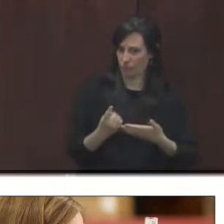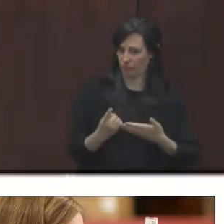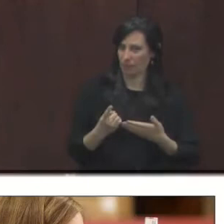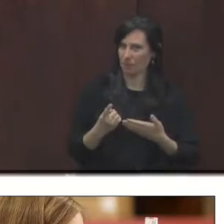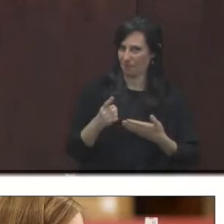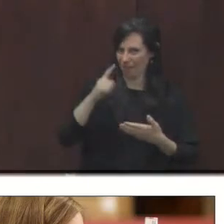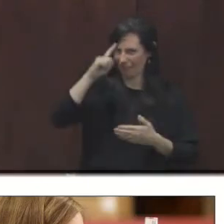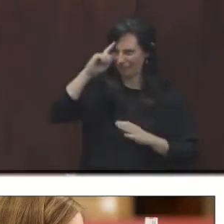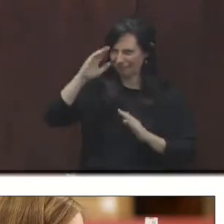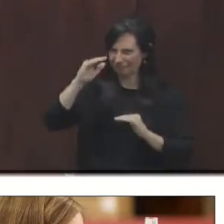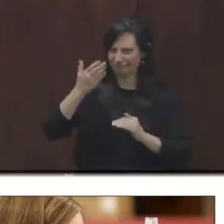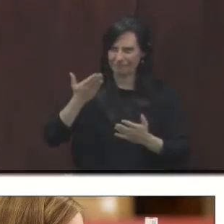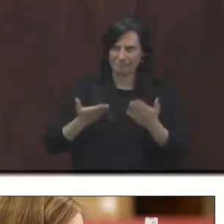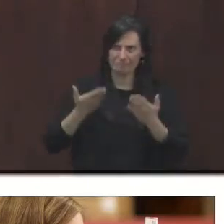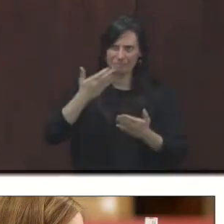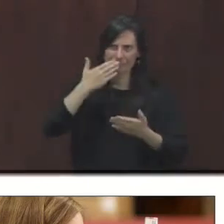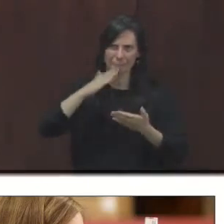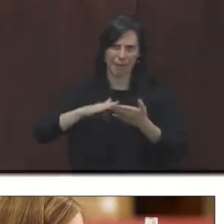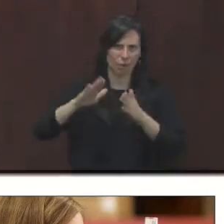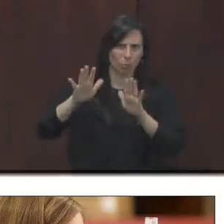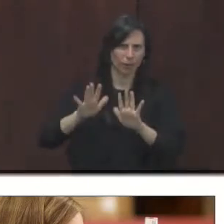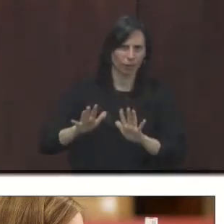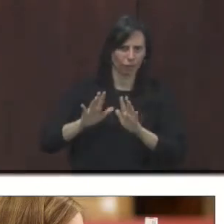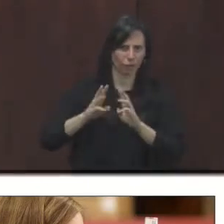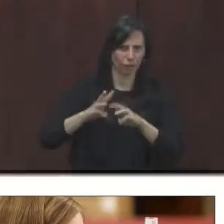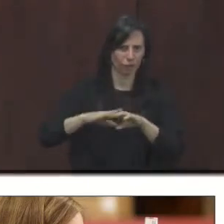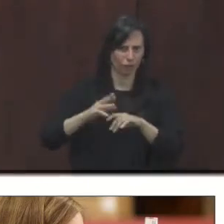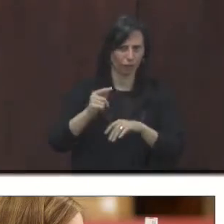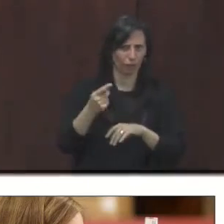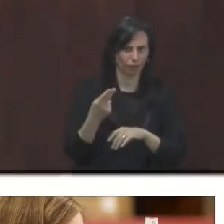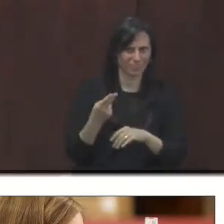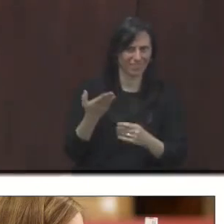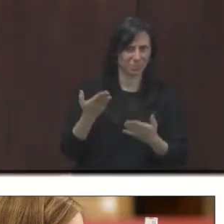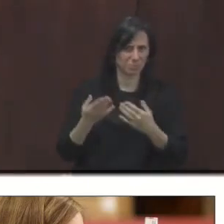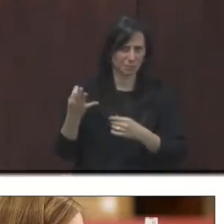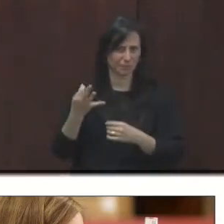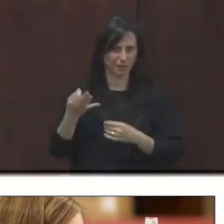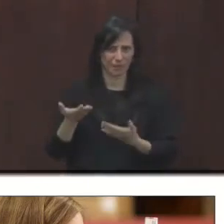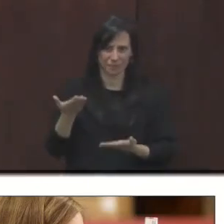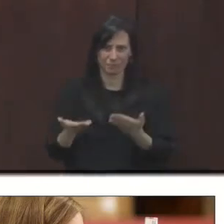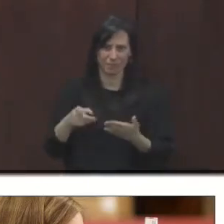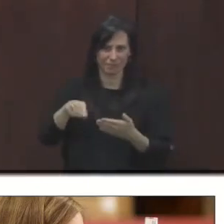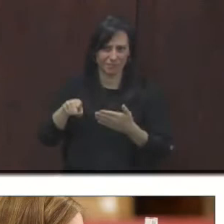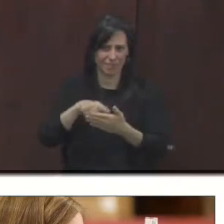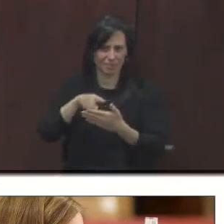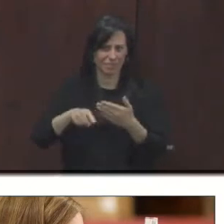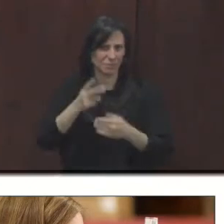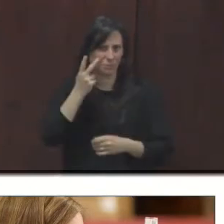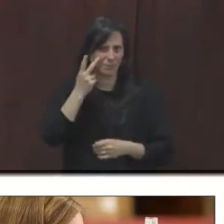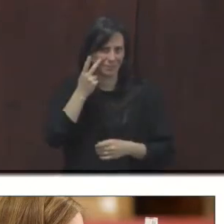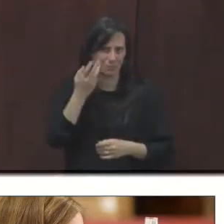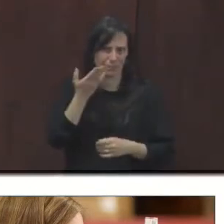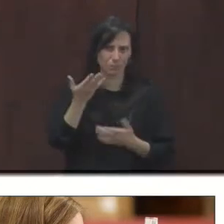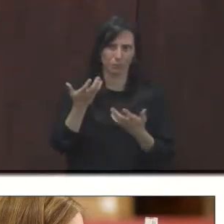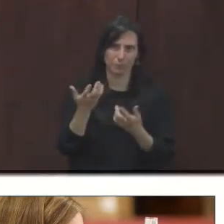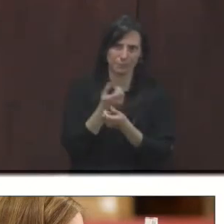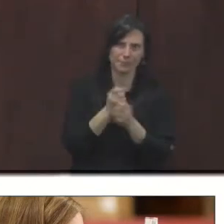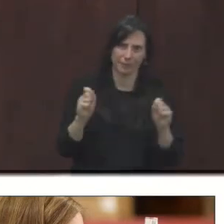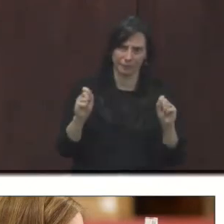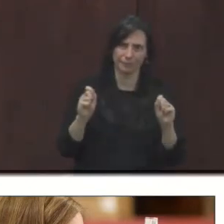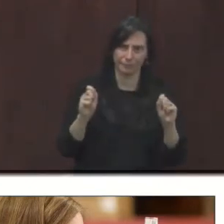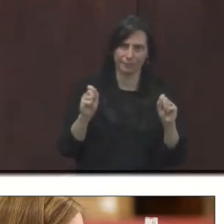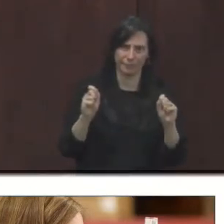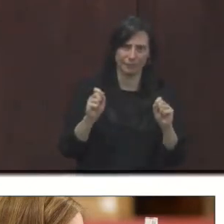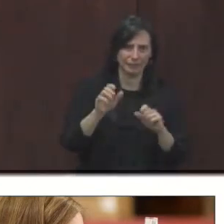bad weather on Thursday, so we may have to cancel our site for Friday for safety concerns. But